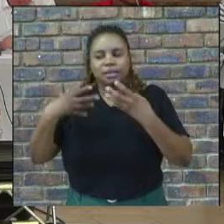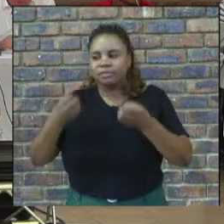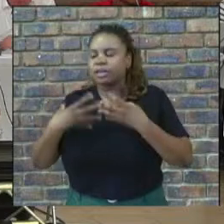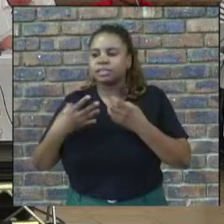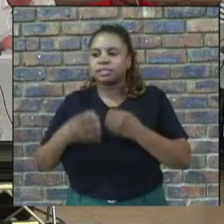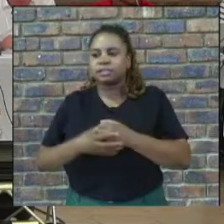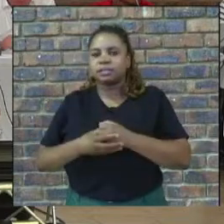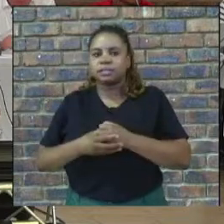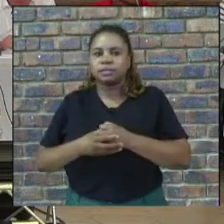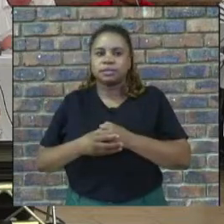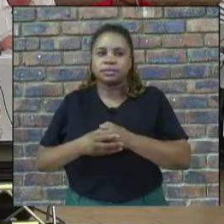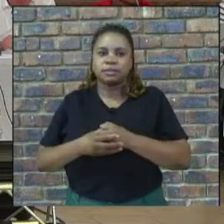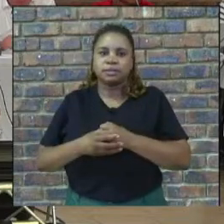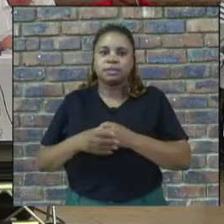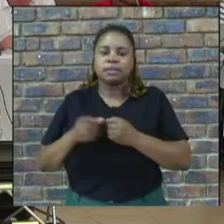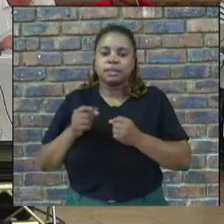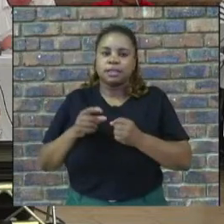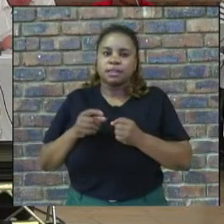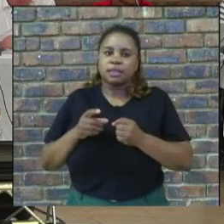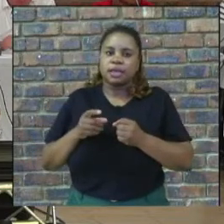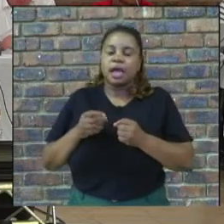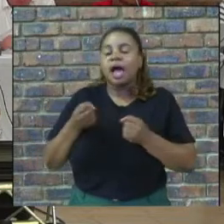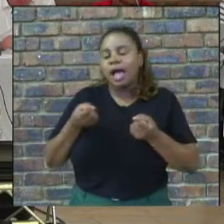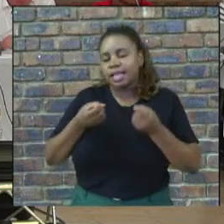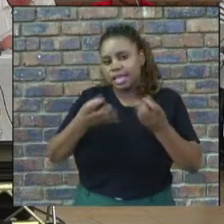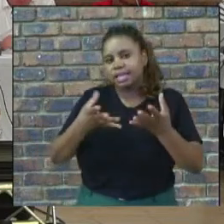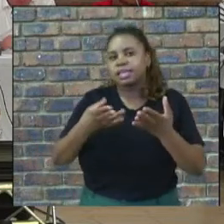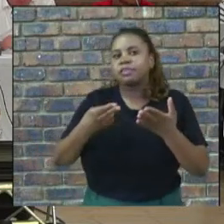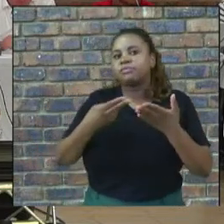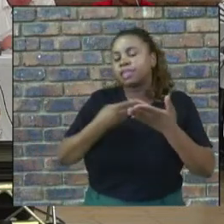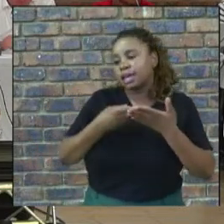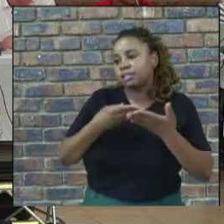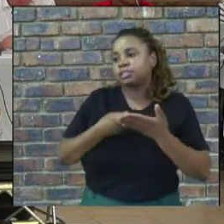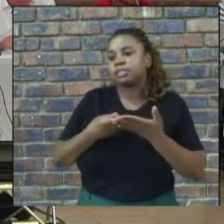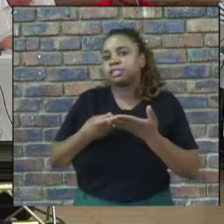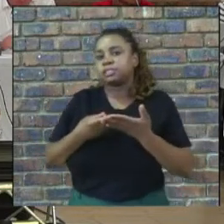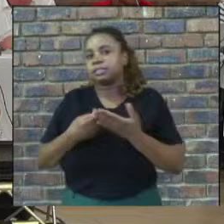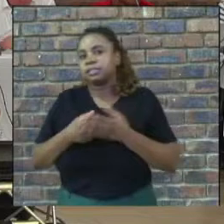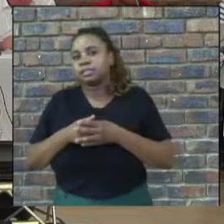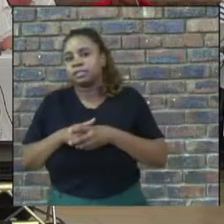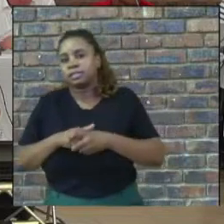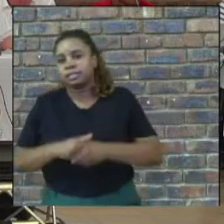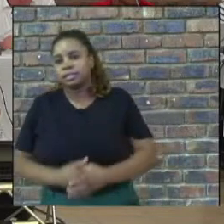Okay, that I can give, give the address. Yes. Yes, but I just wanted to explain that.